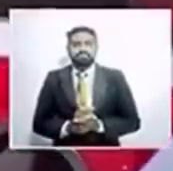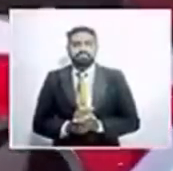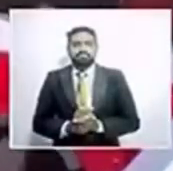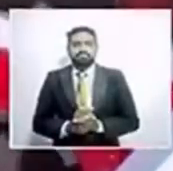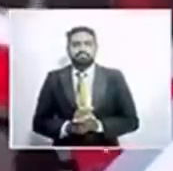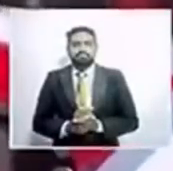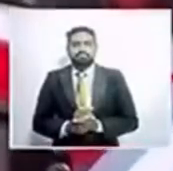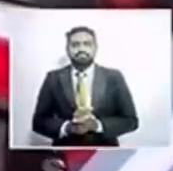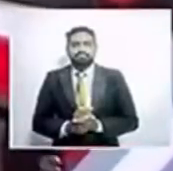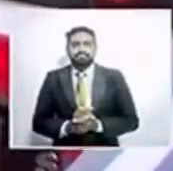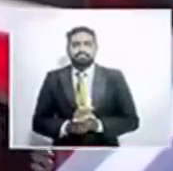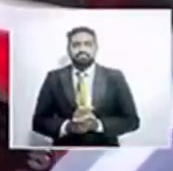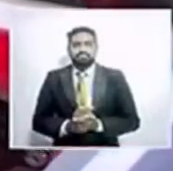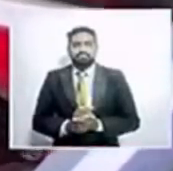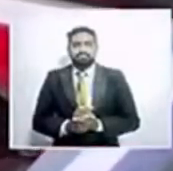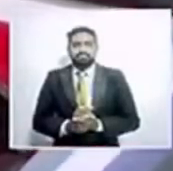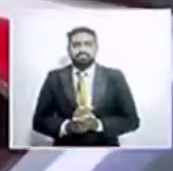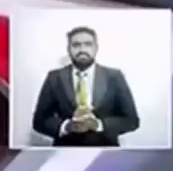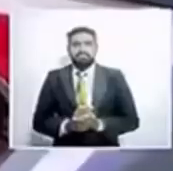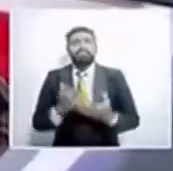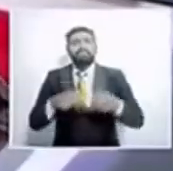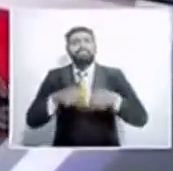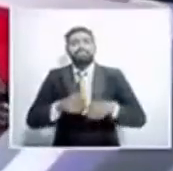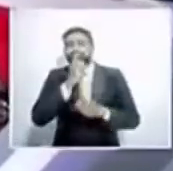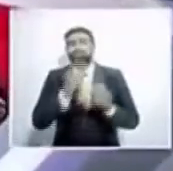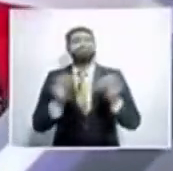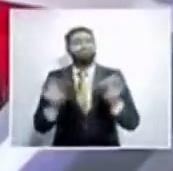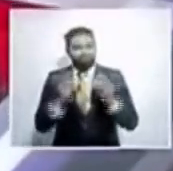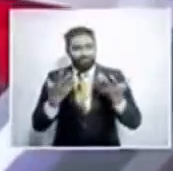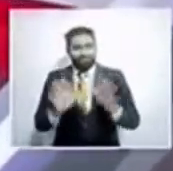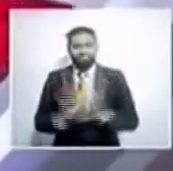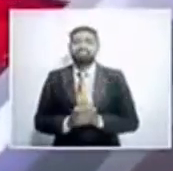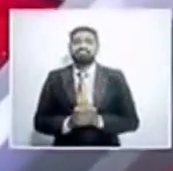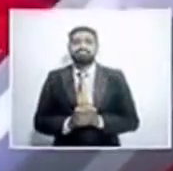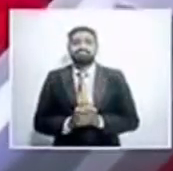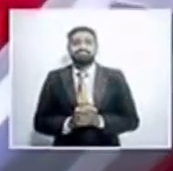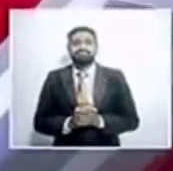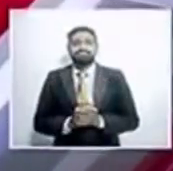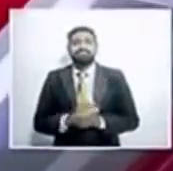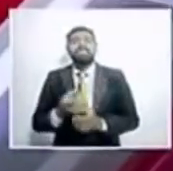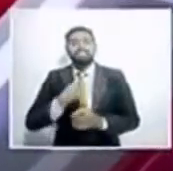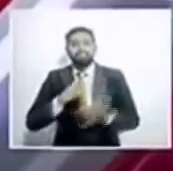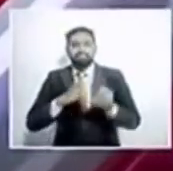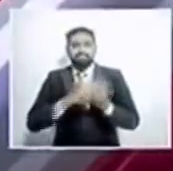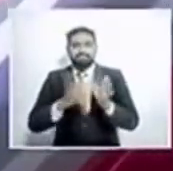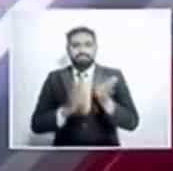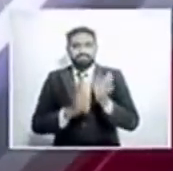And that's a wrap of Primetime News on TV One for tonight. I'm Charlene Benedict for the News First team, along with our